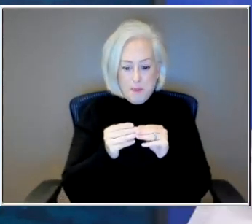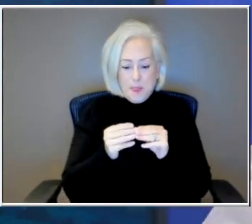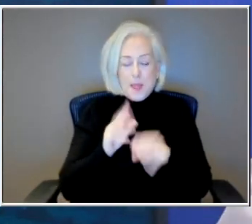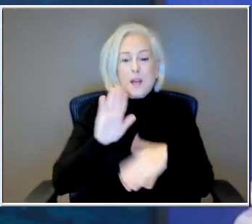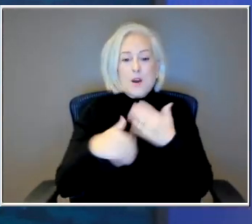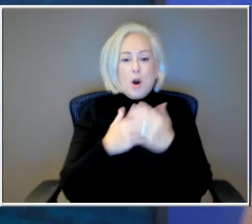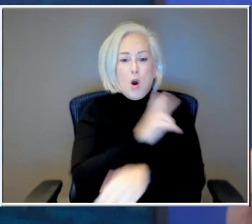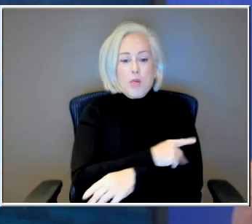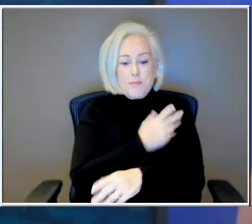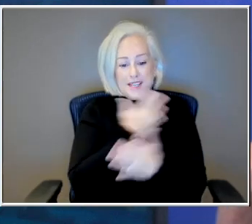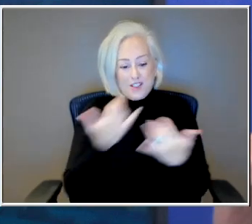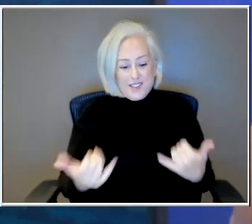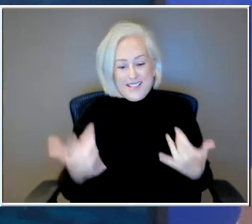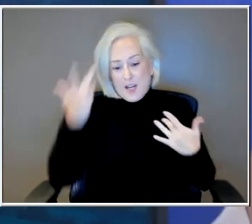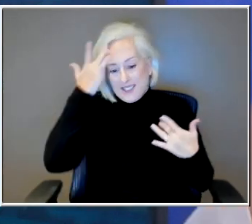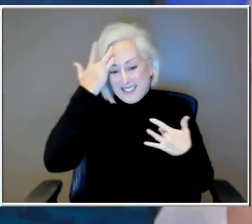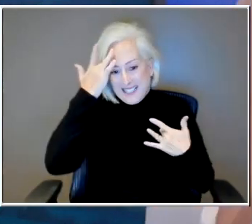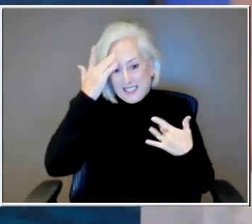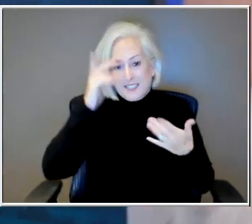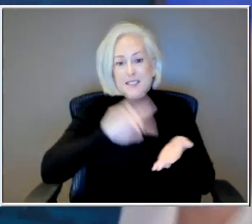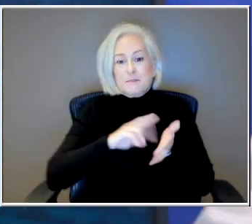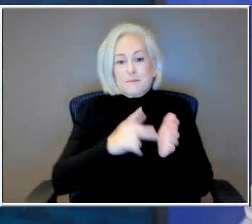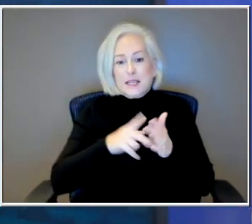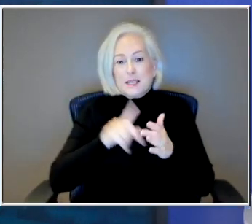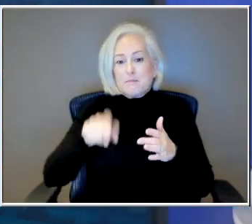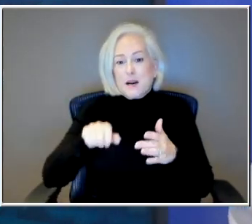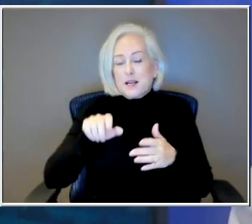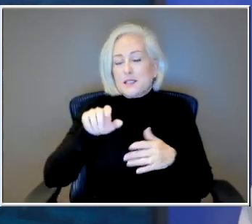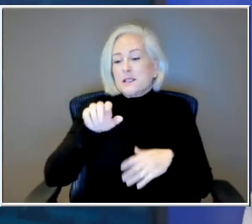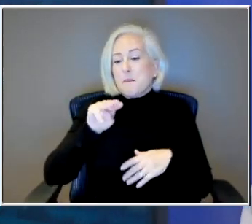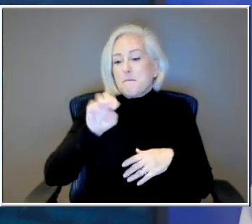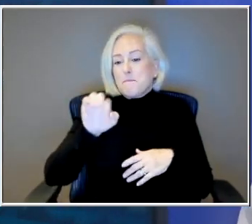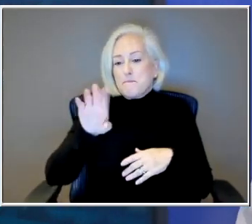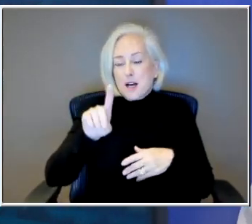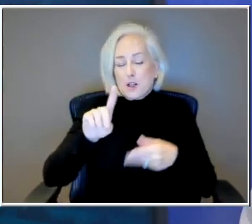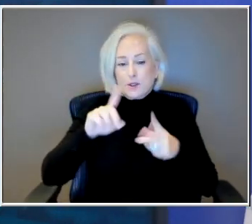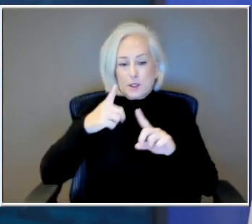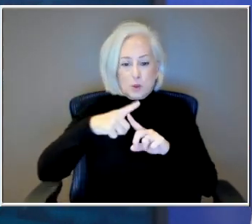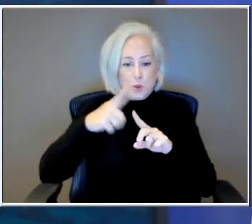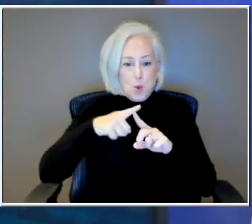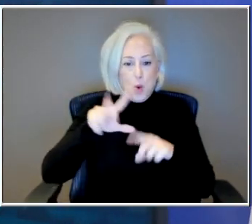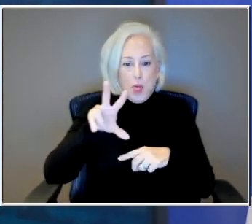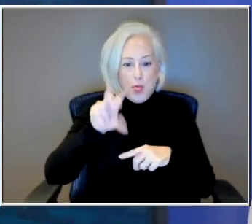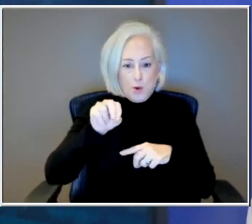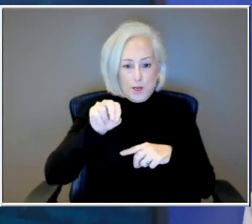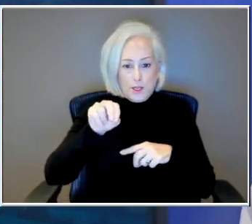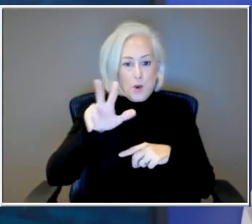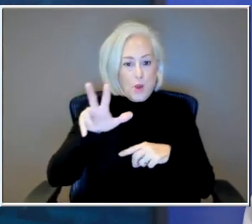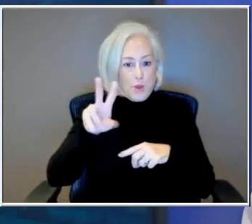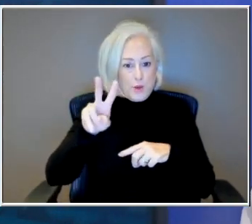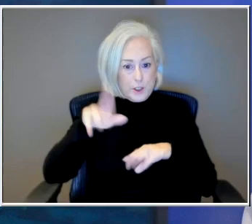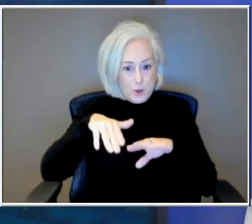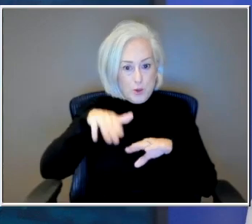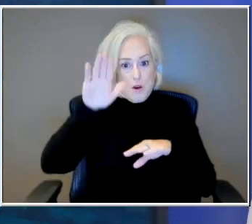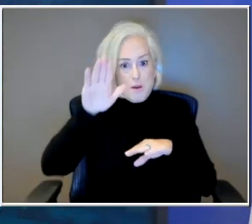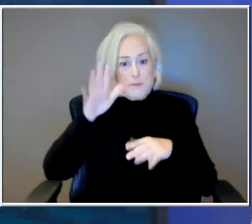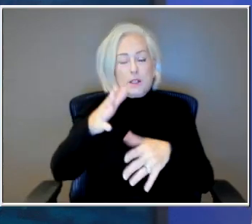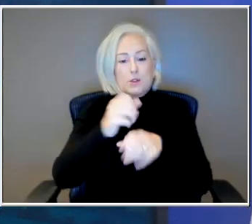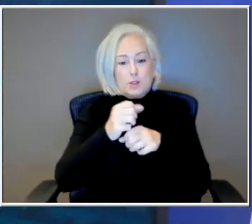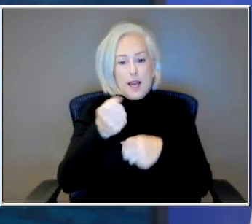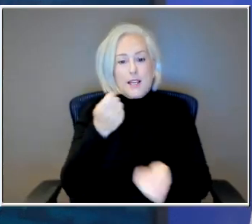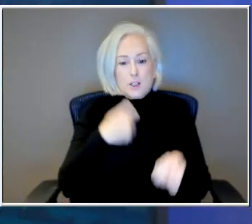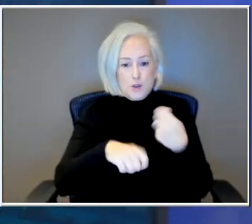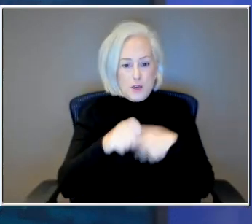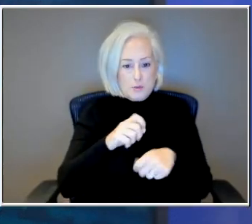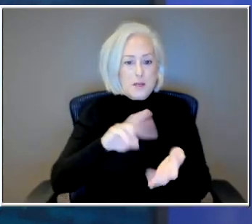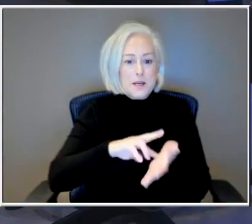like we have to have a MELD score of 30 to 32 or even higher sometimes to get a transplant, which means you have to wait a long time. Dr.